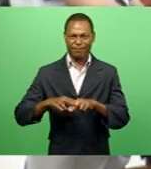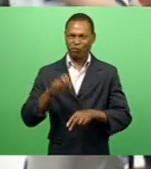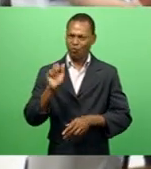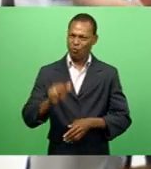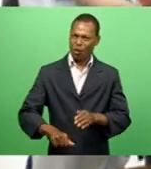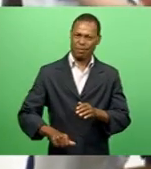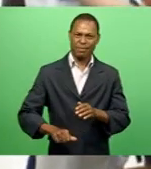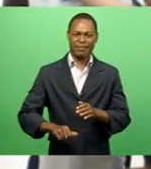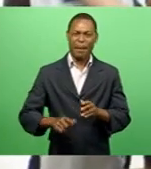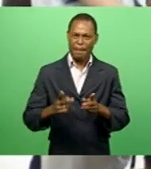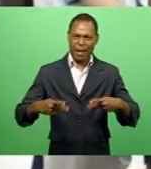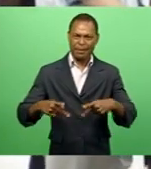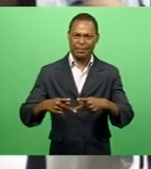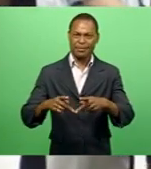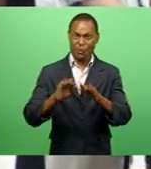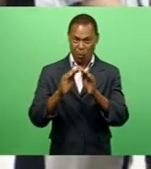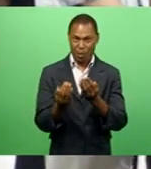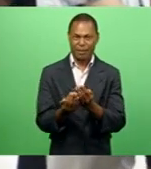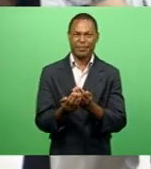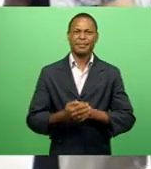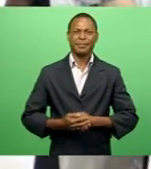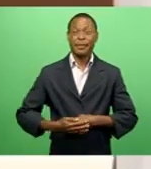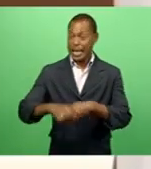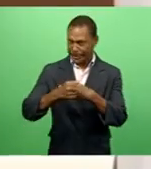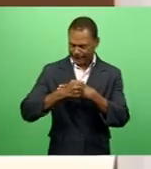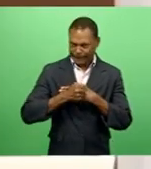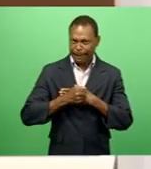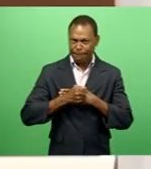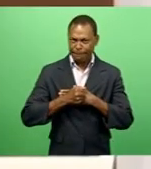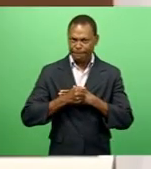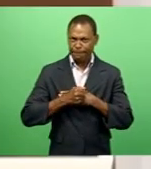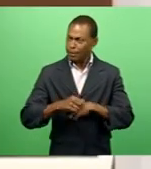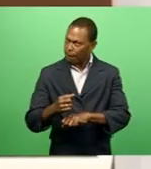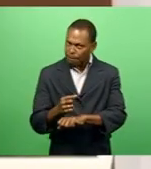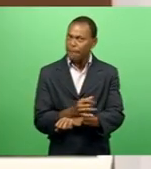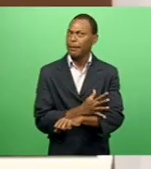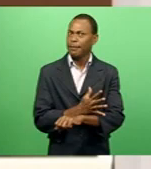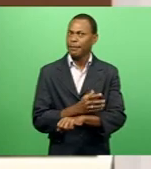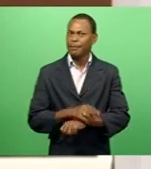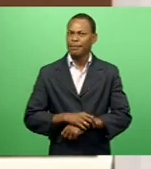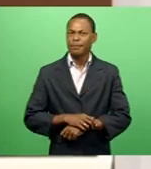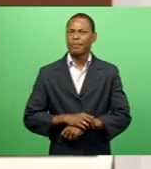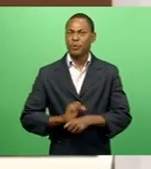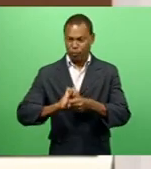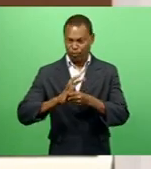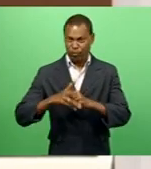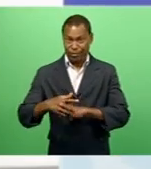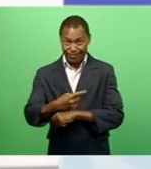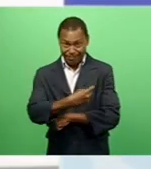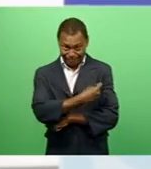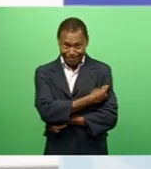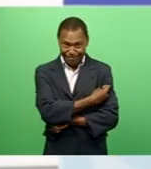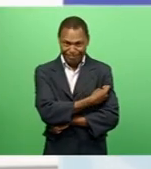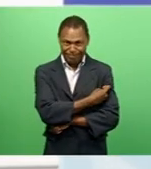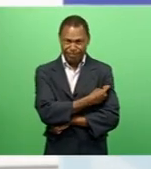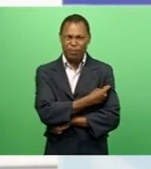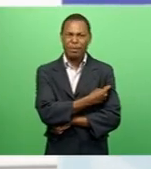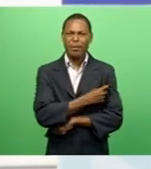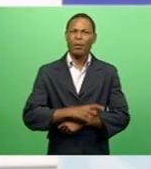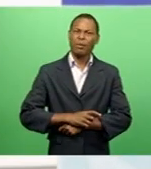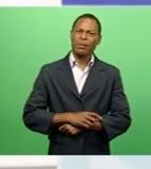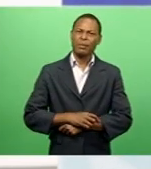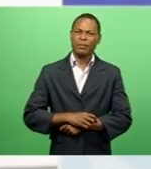The vaccine has shown to be safe and effective. It's one of the 3 COVID-19 vaccines that have been recommended by